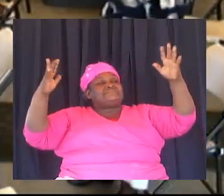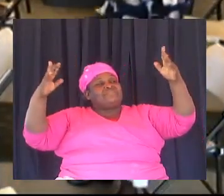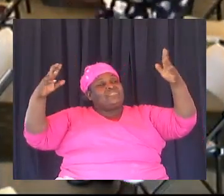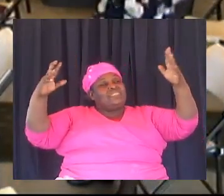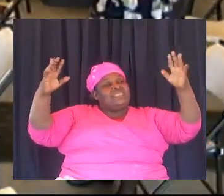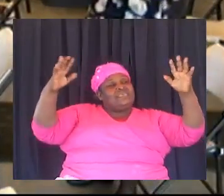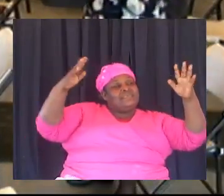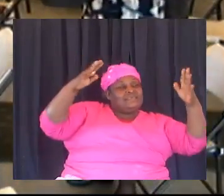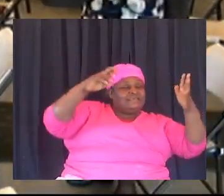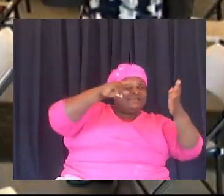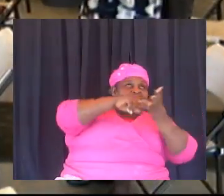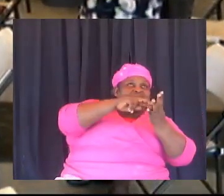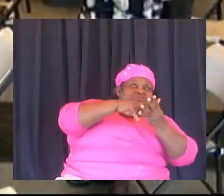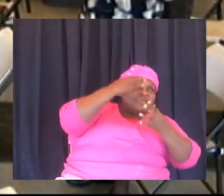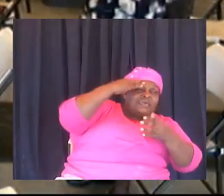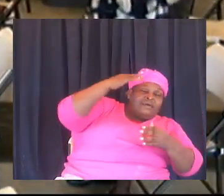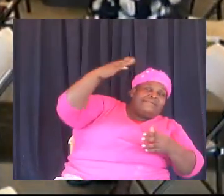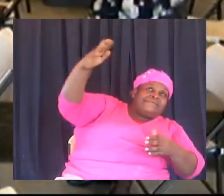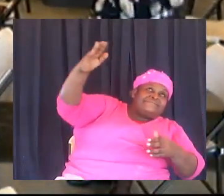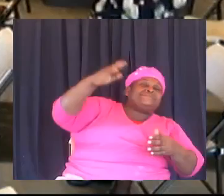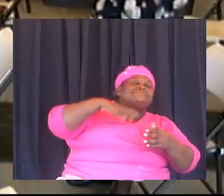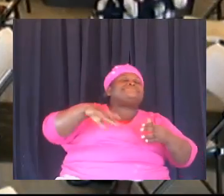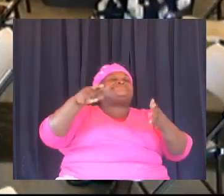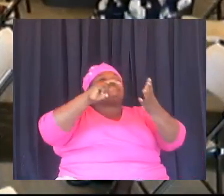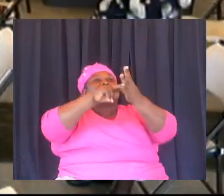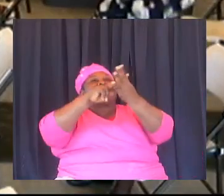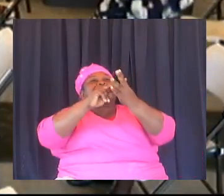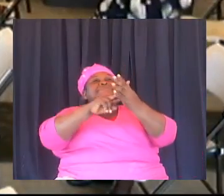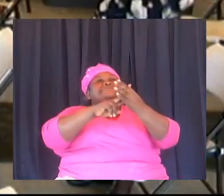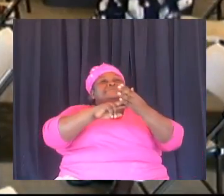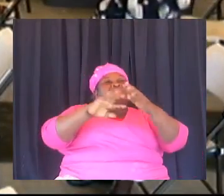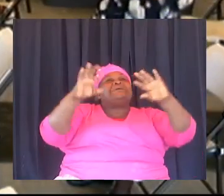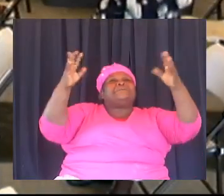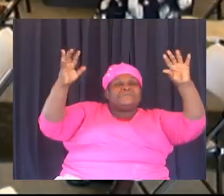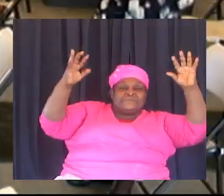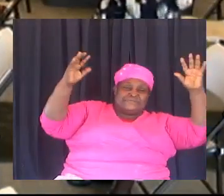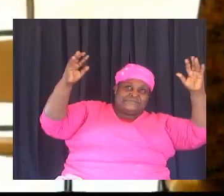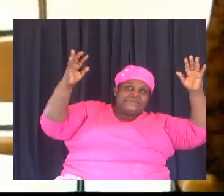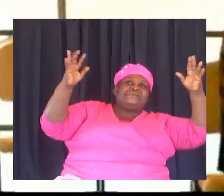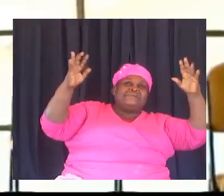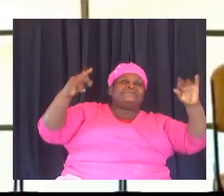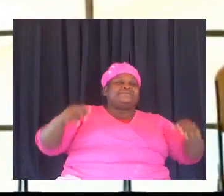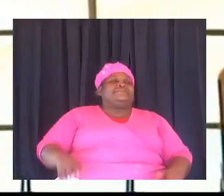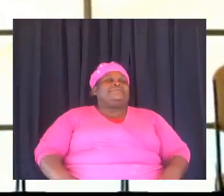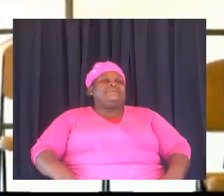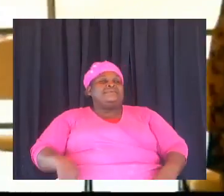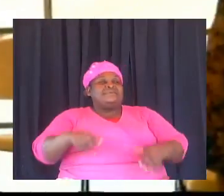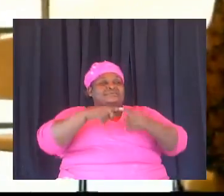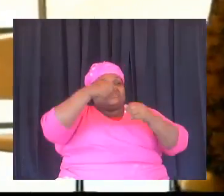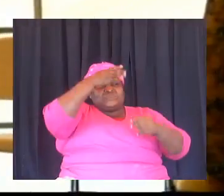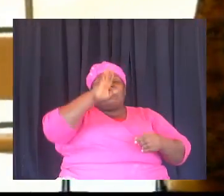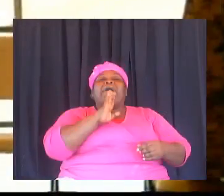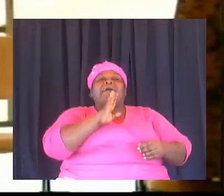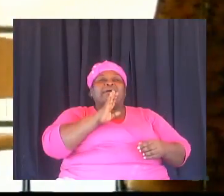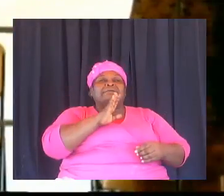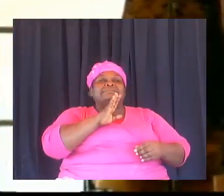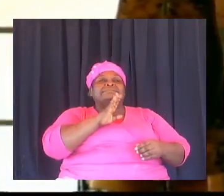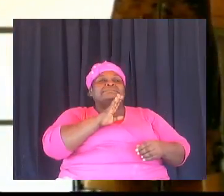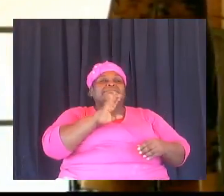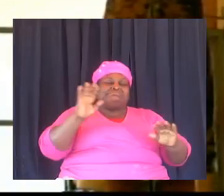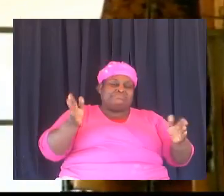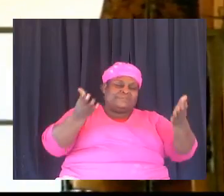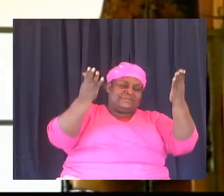a standing ovation? He deserves to be worshipped and to be praised and to be magnified and to be lifted